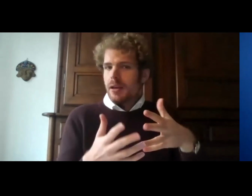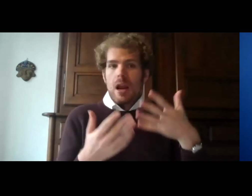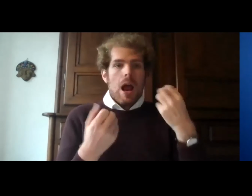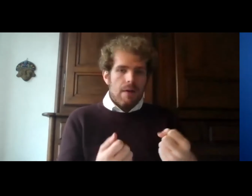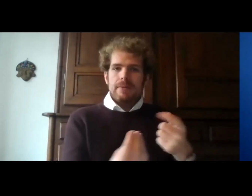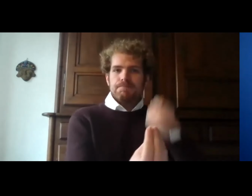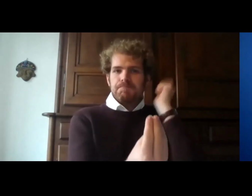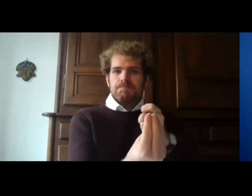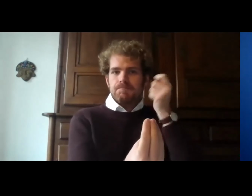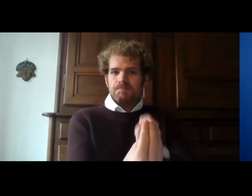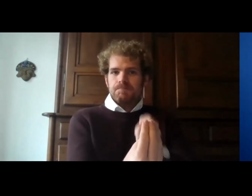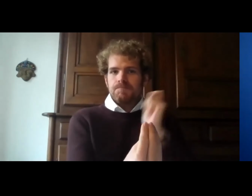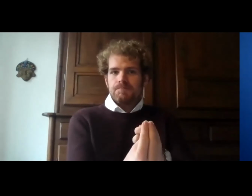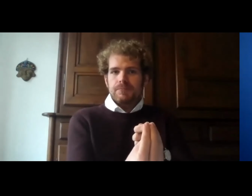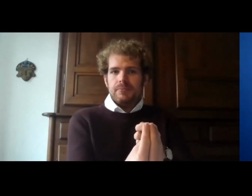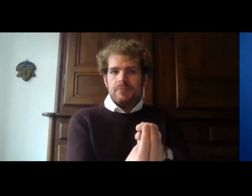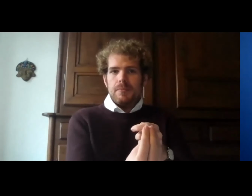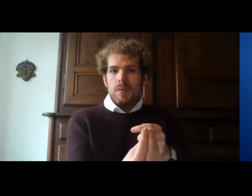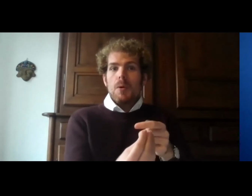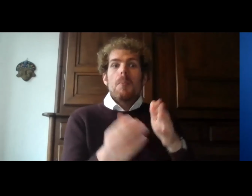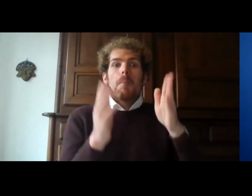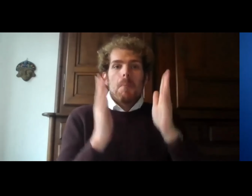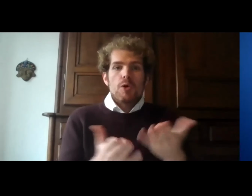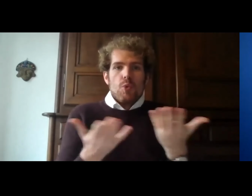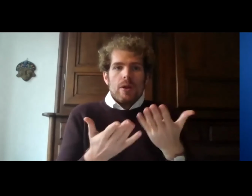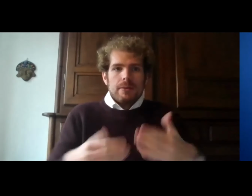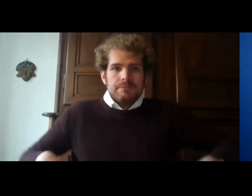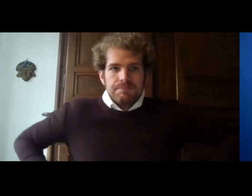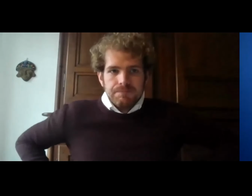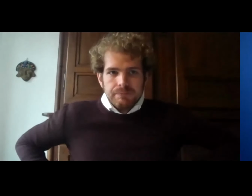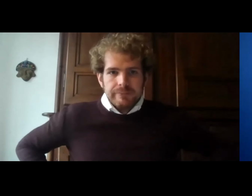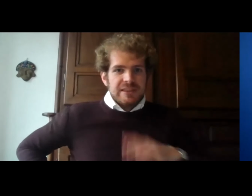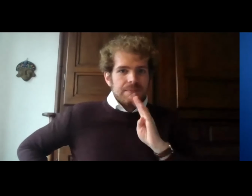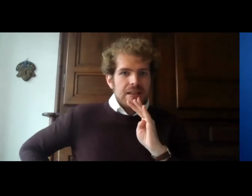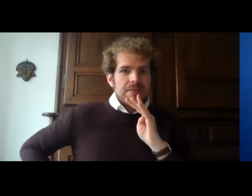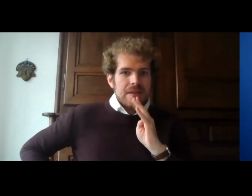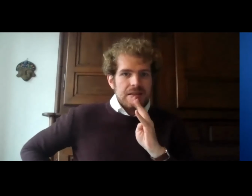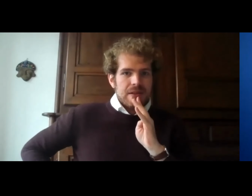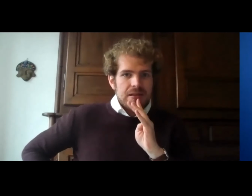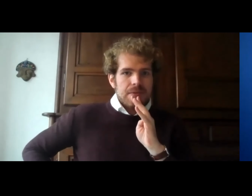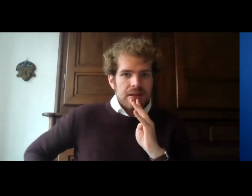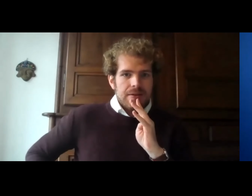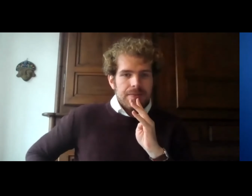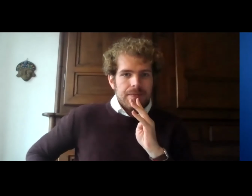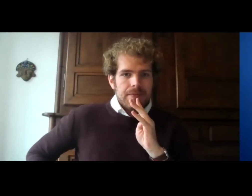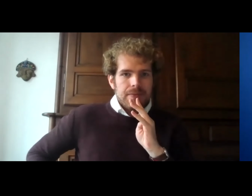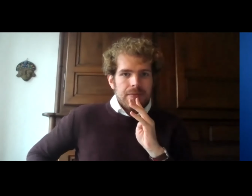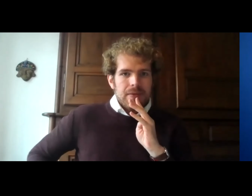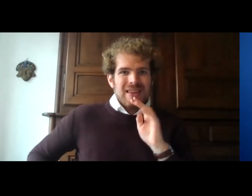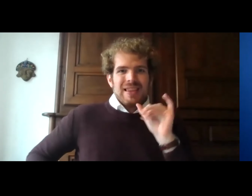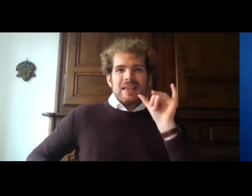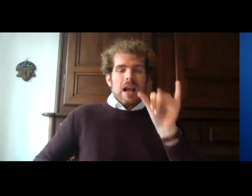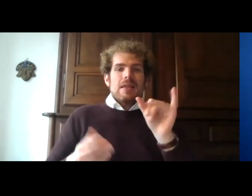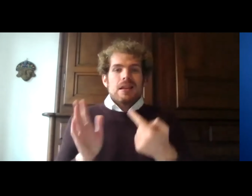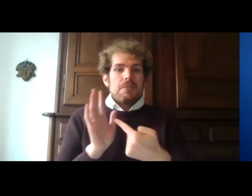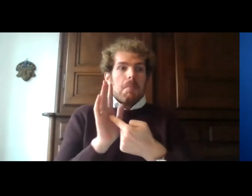about how the teachers, when they saw them signing, would physically hit them with a stick or with a ruler. They would tie their hands behind their back to